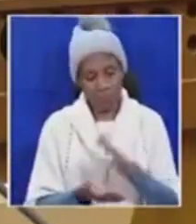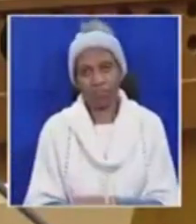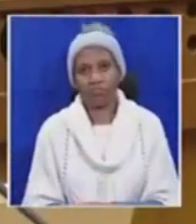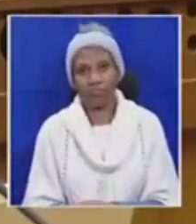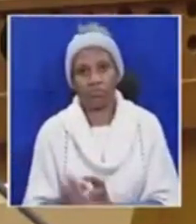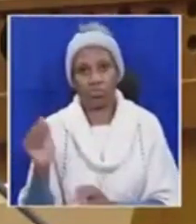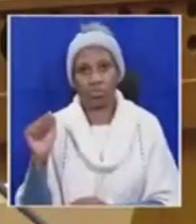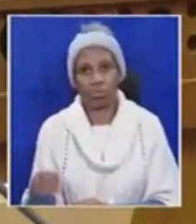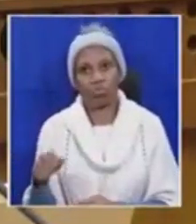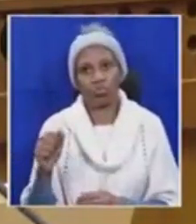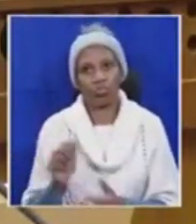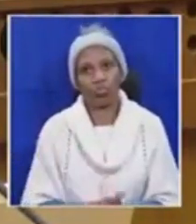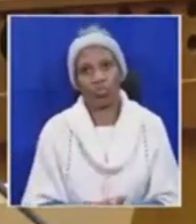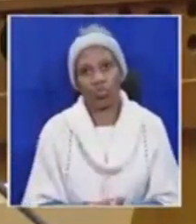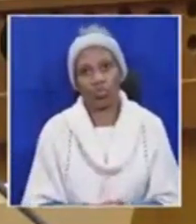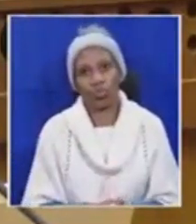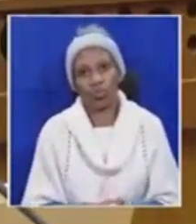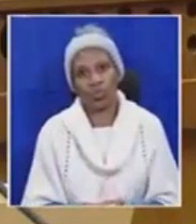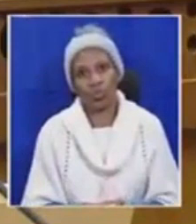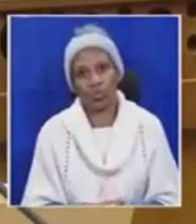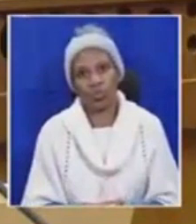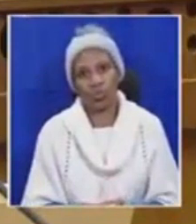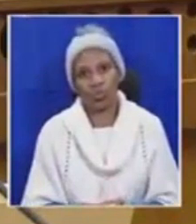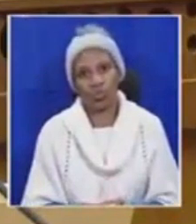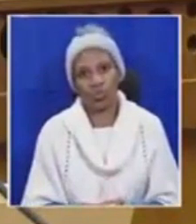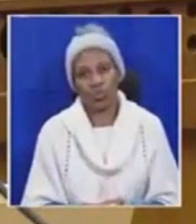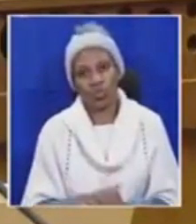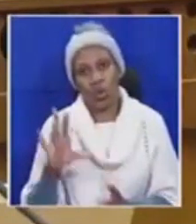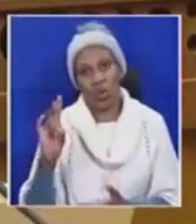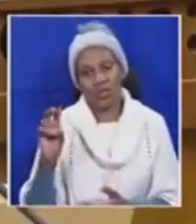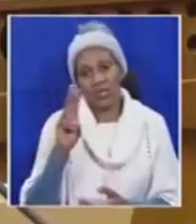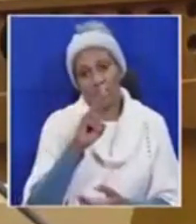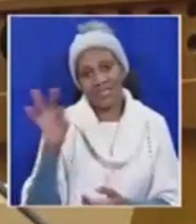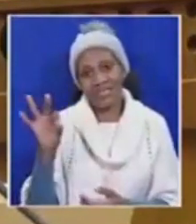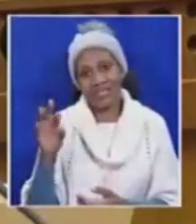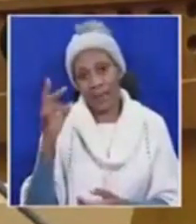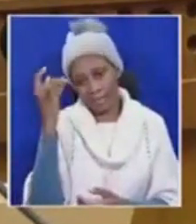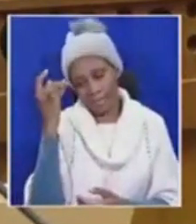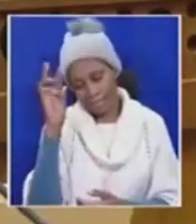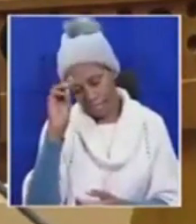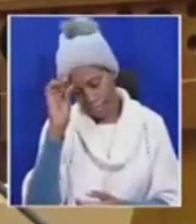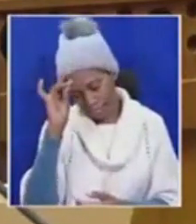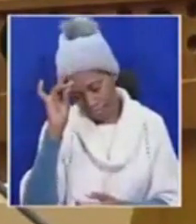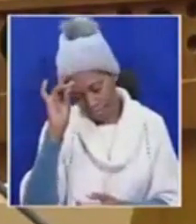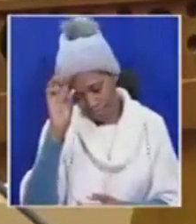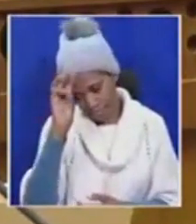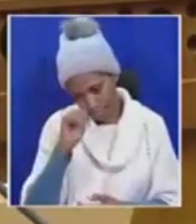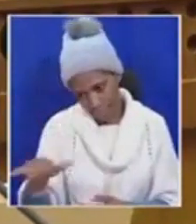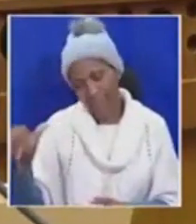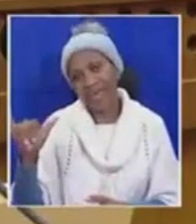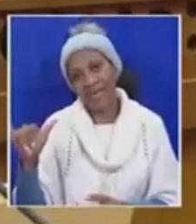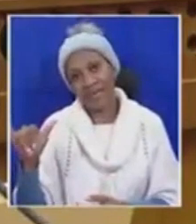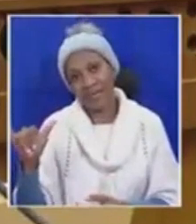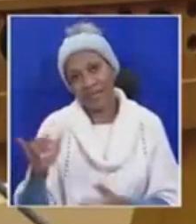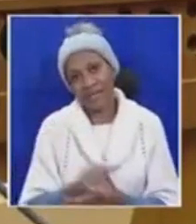Yes. Order. The Business Day of Wednesday, 23 May. The letter is written by Terry Crawford